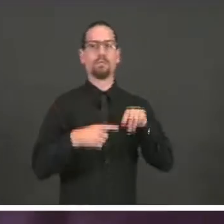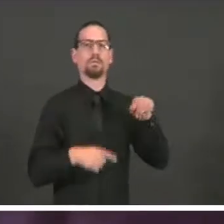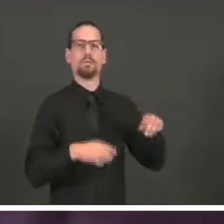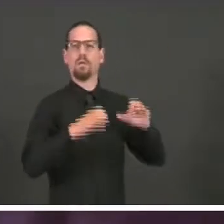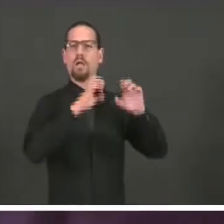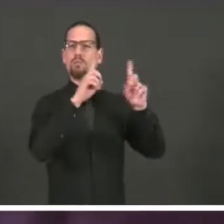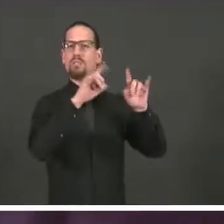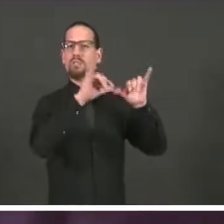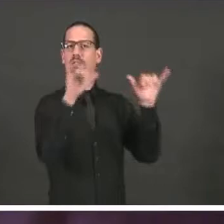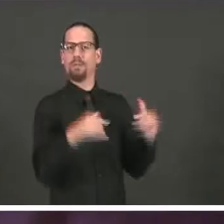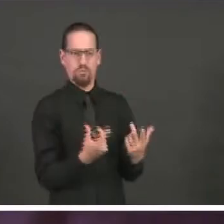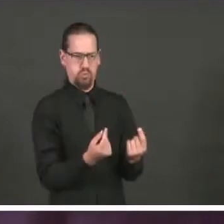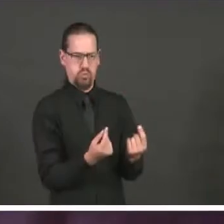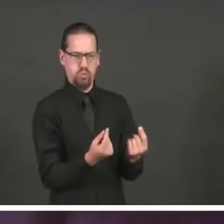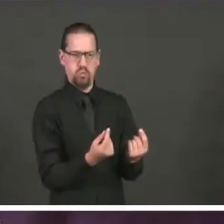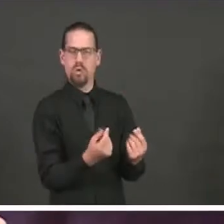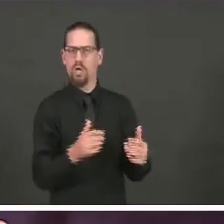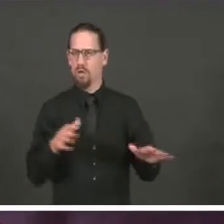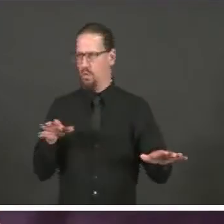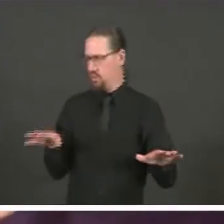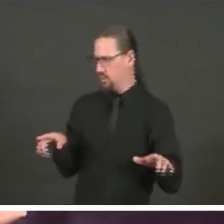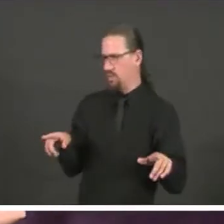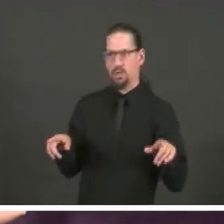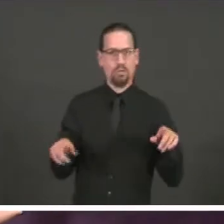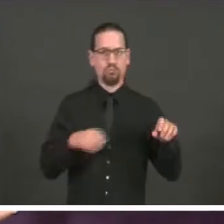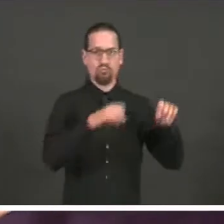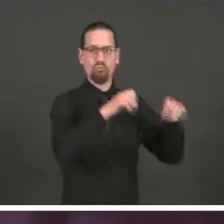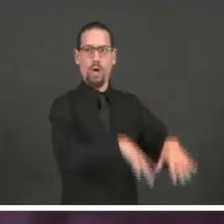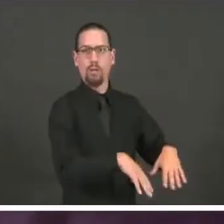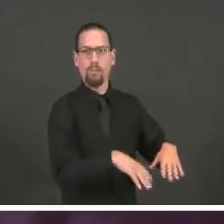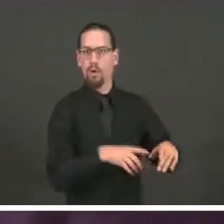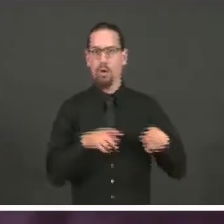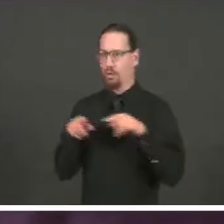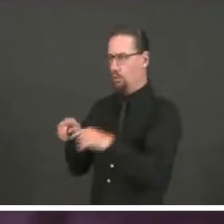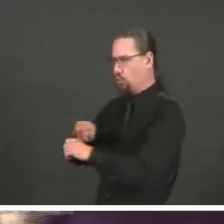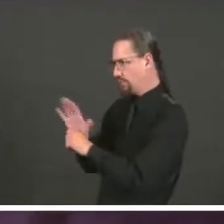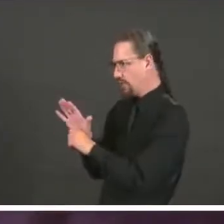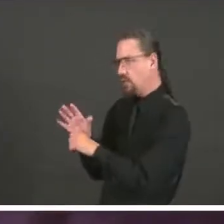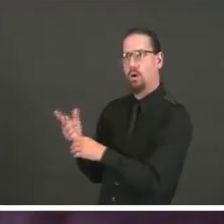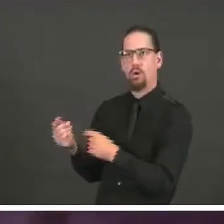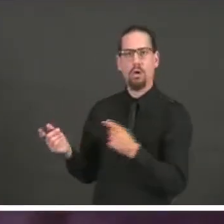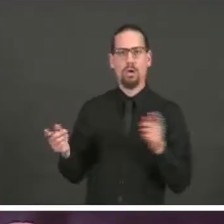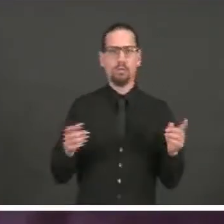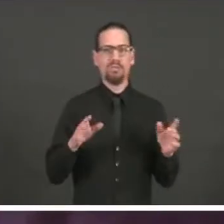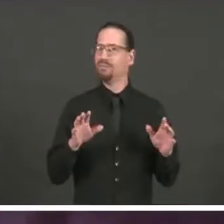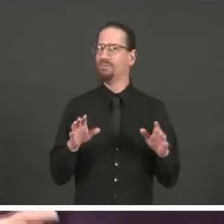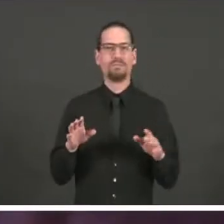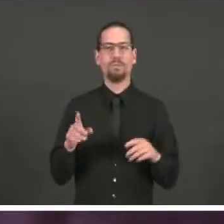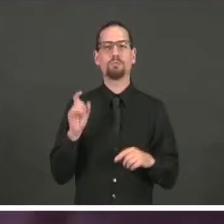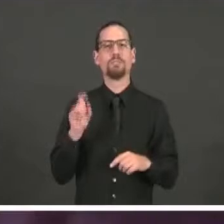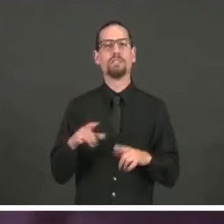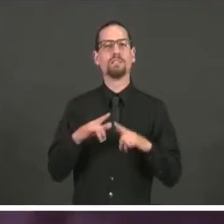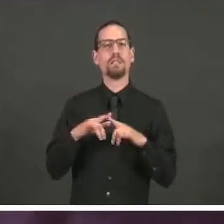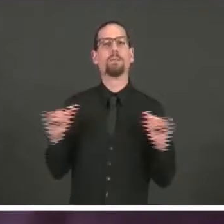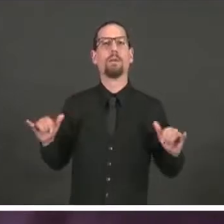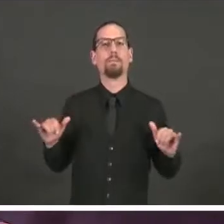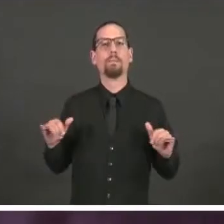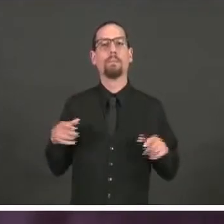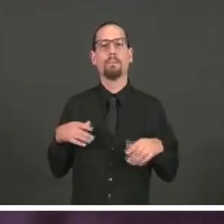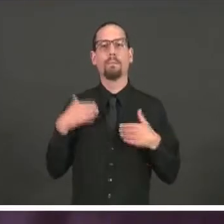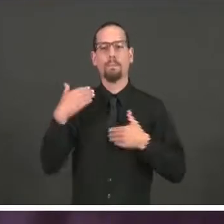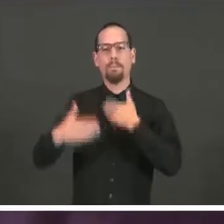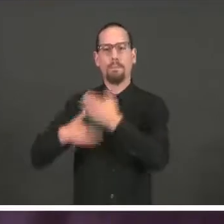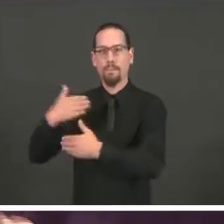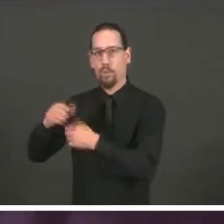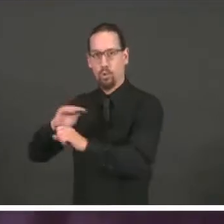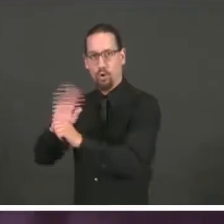easy, but there's no other option for our students. We have to make sure that they're ready as we move forward,